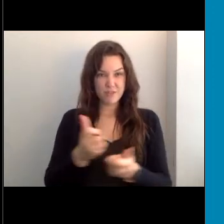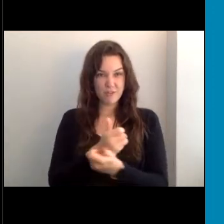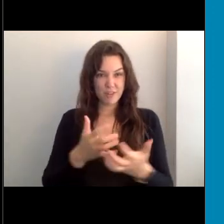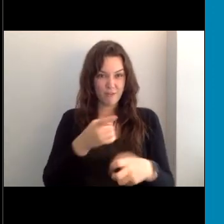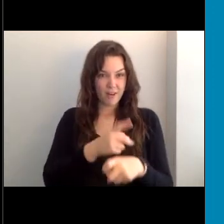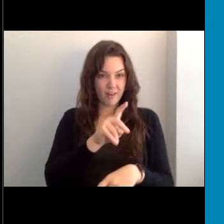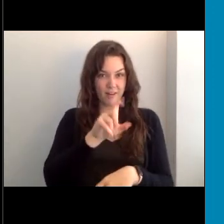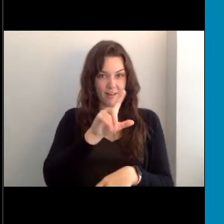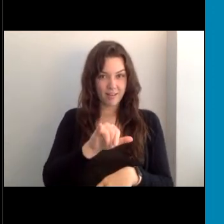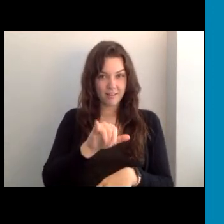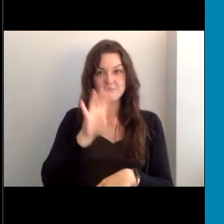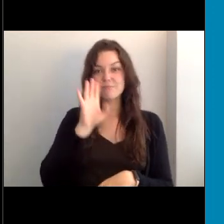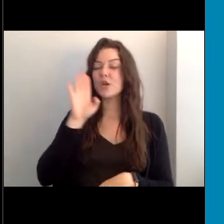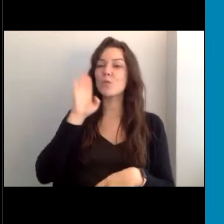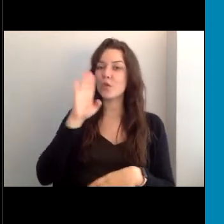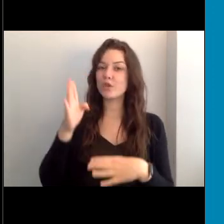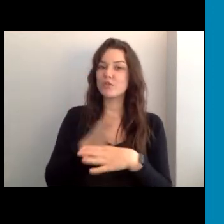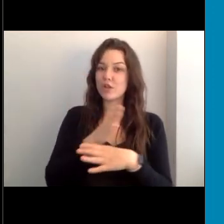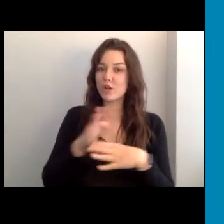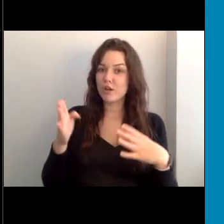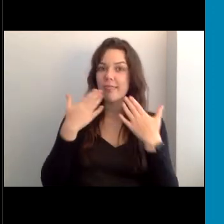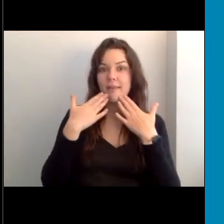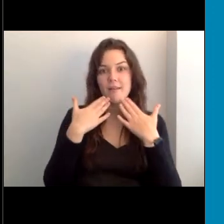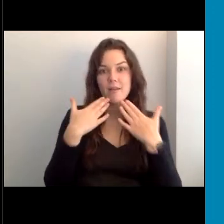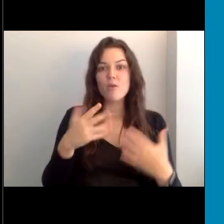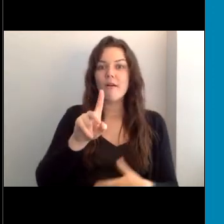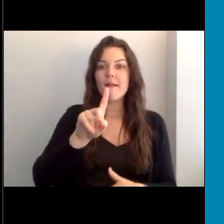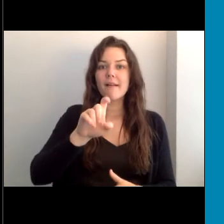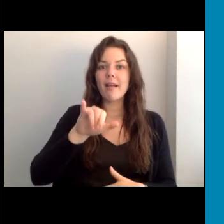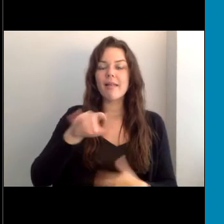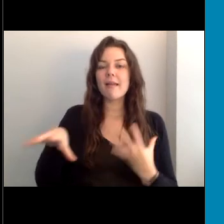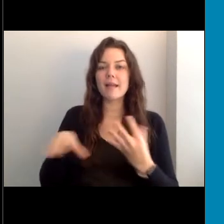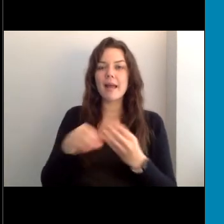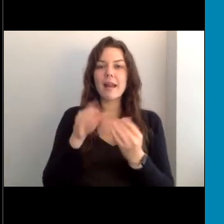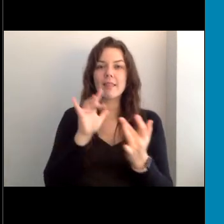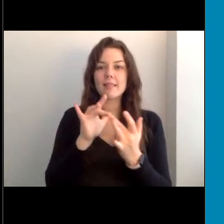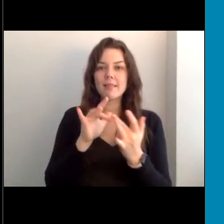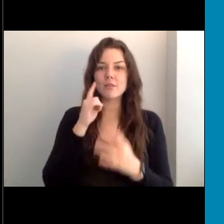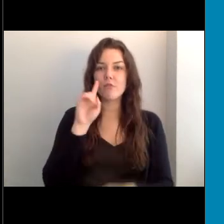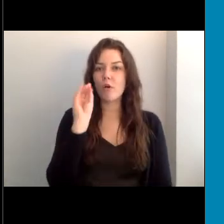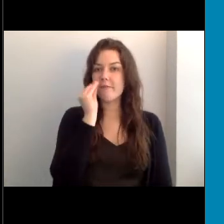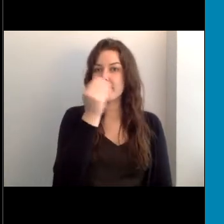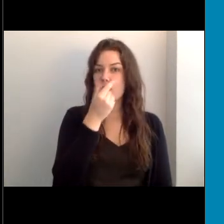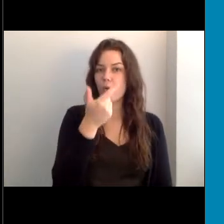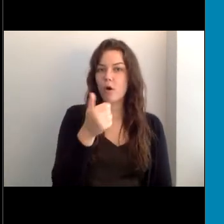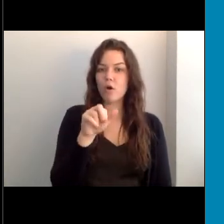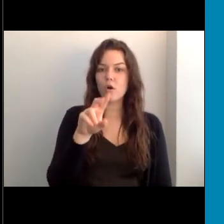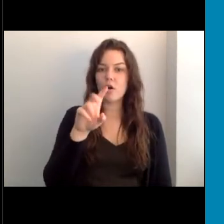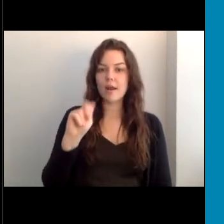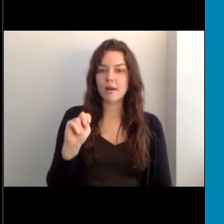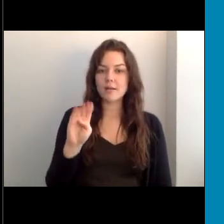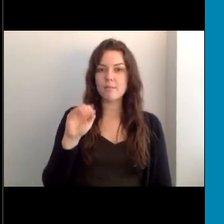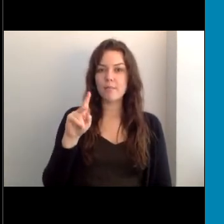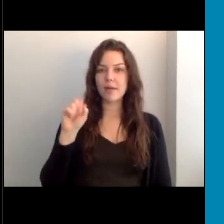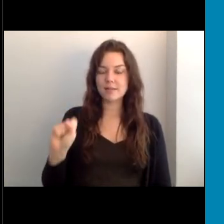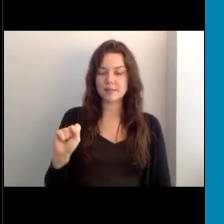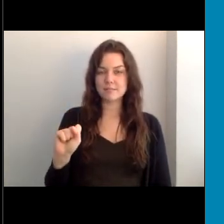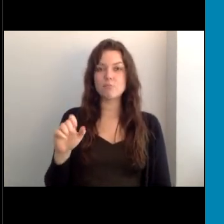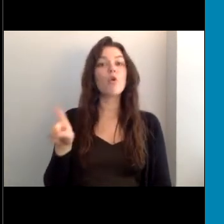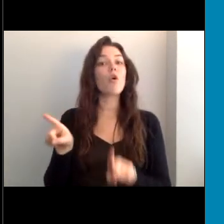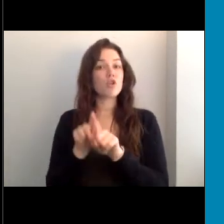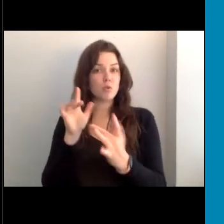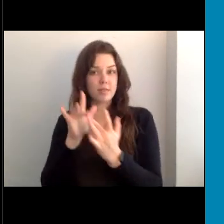yours. And I will share, thank you. So Kelly has put the links for Flower Garden Banks, their site. There's also a link from our NOAA Live website. If